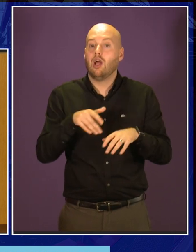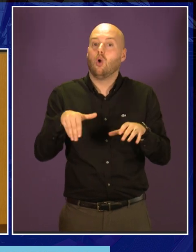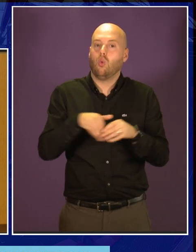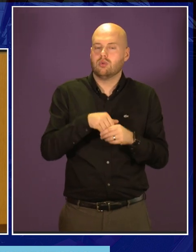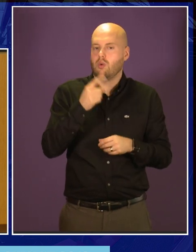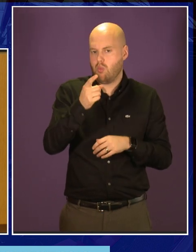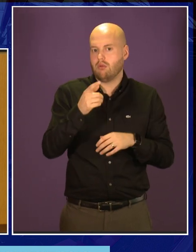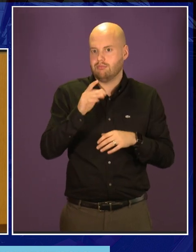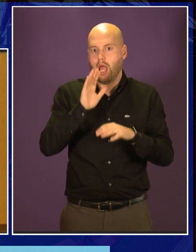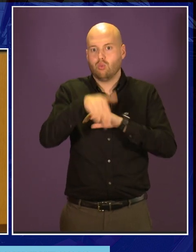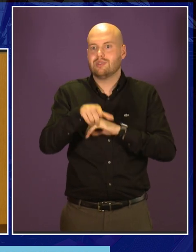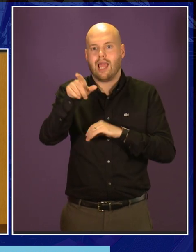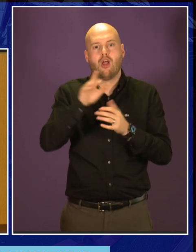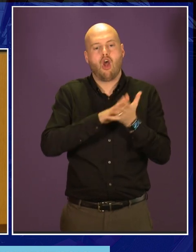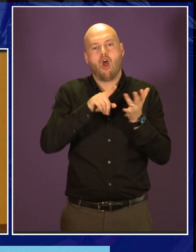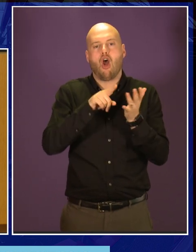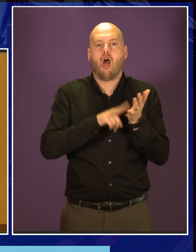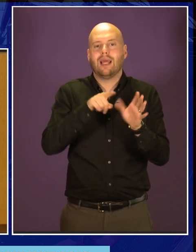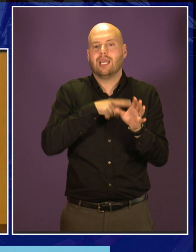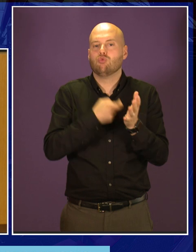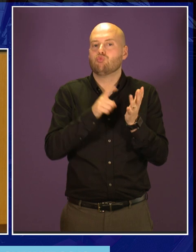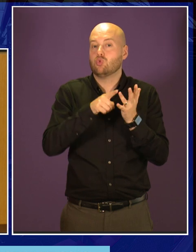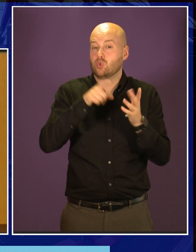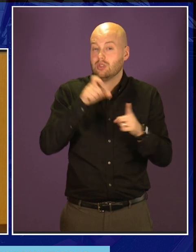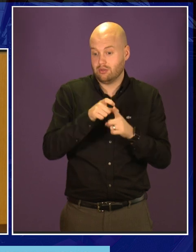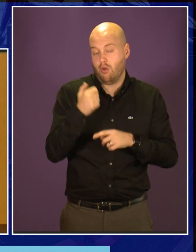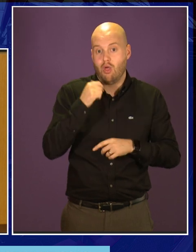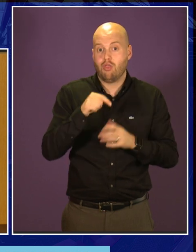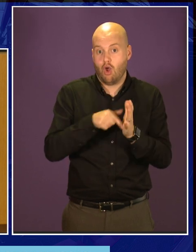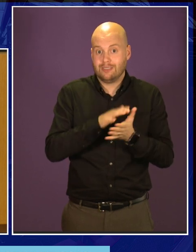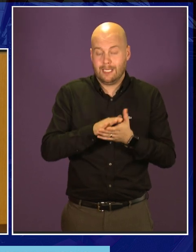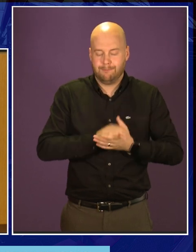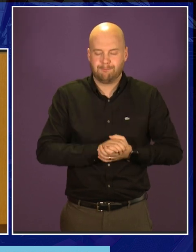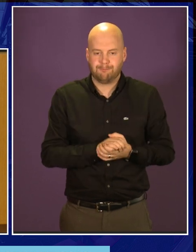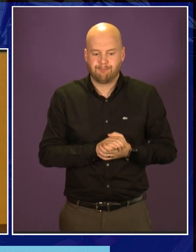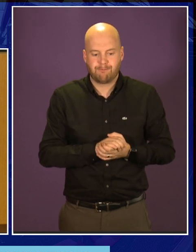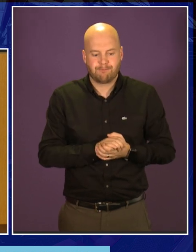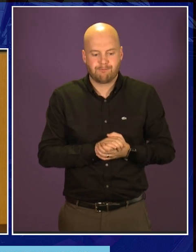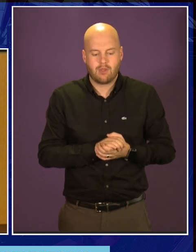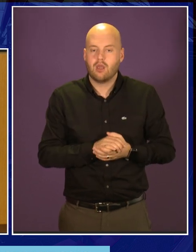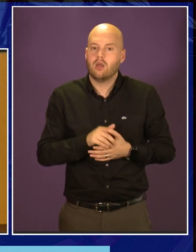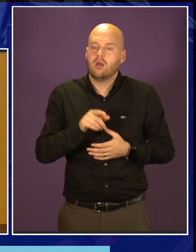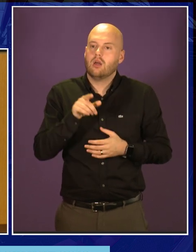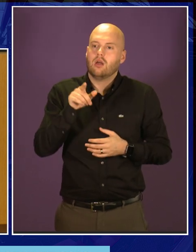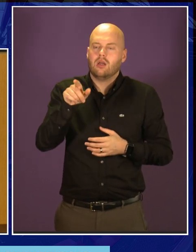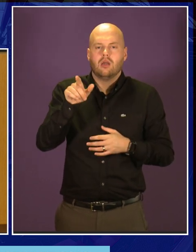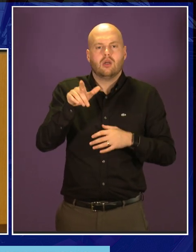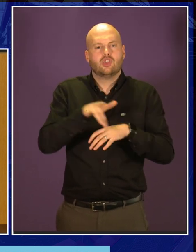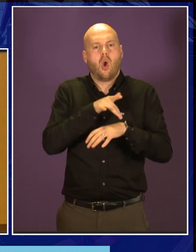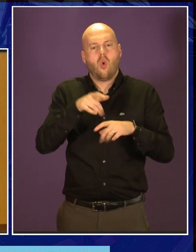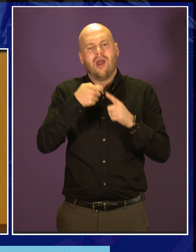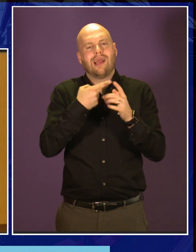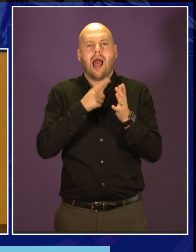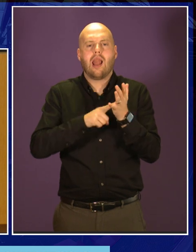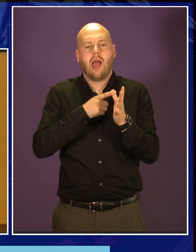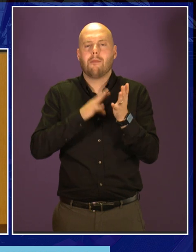Palace of Holyrood. Kadamati and Xenos are both reflections on the end of conflict, and the prisoner